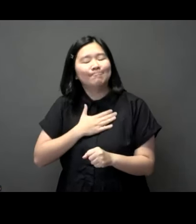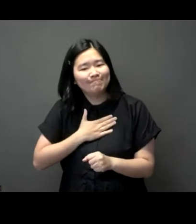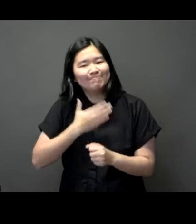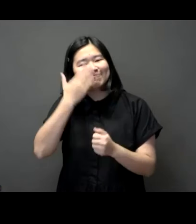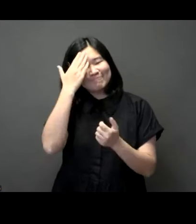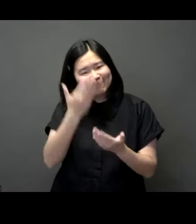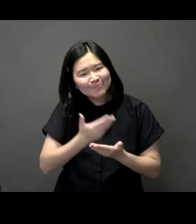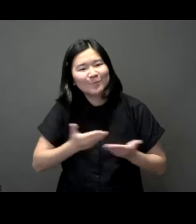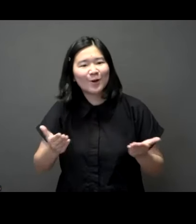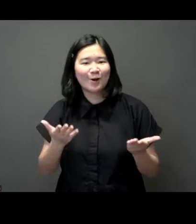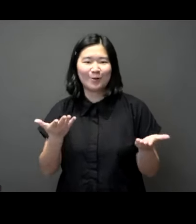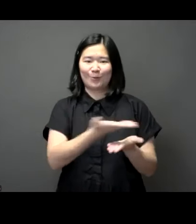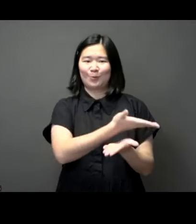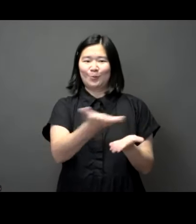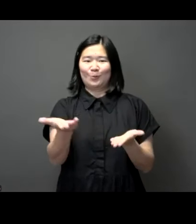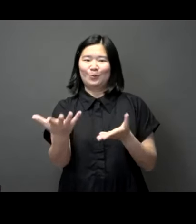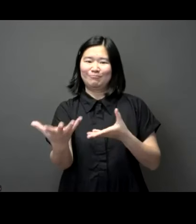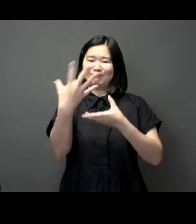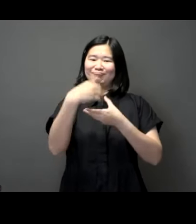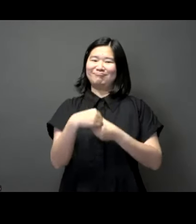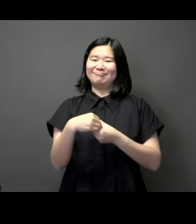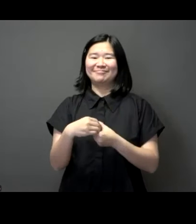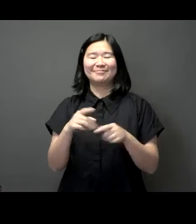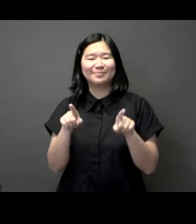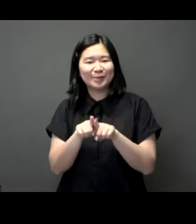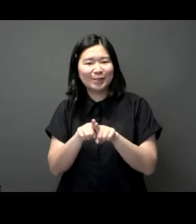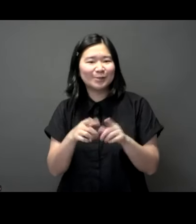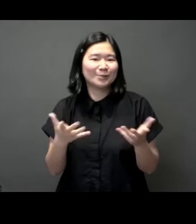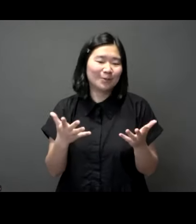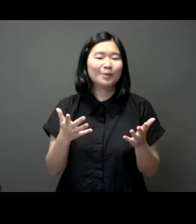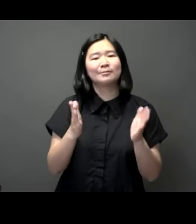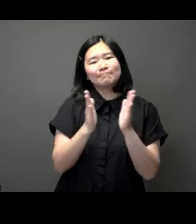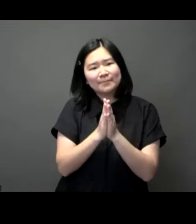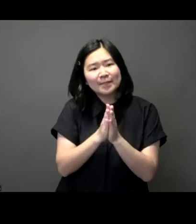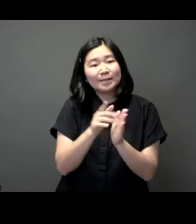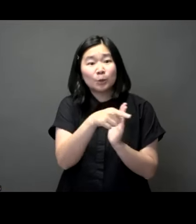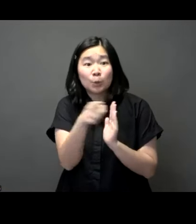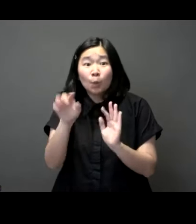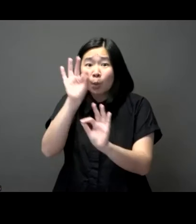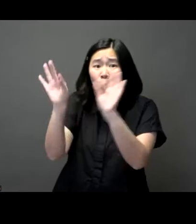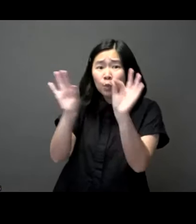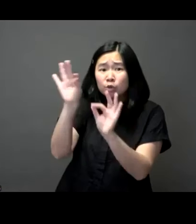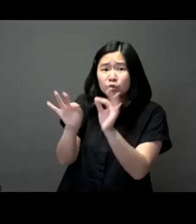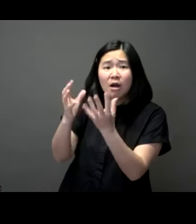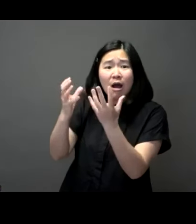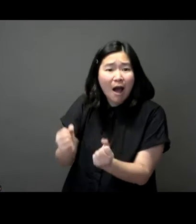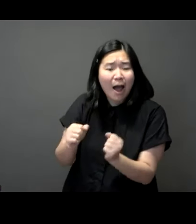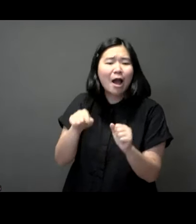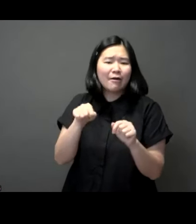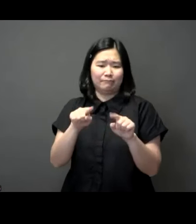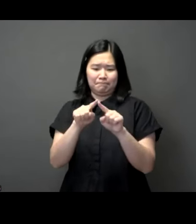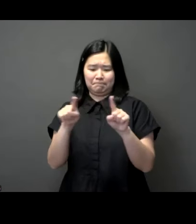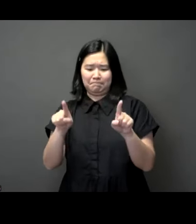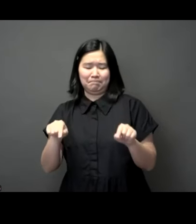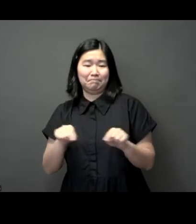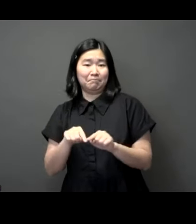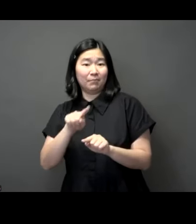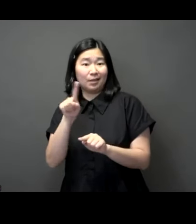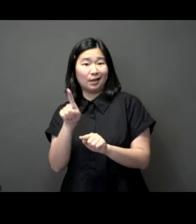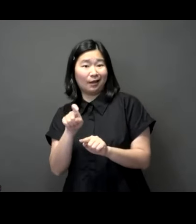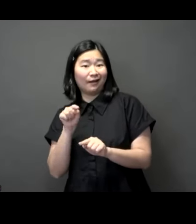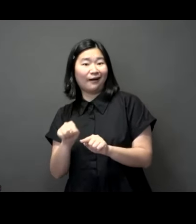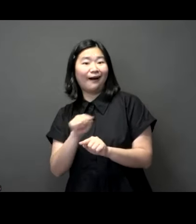using the Zoom Q&A feature. Feel free to add your questions throughout the session. There's no need to wait until the designated